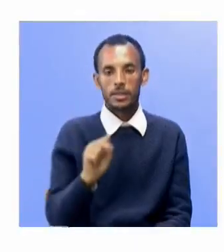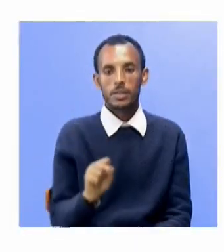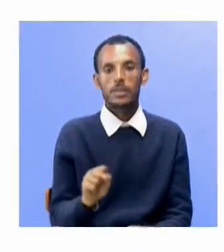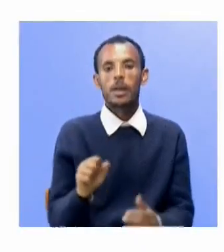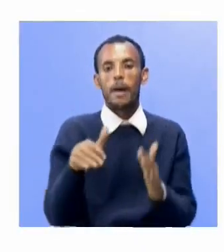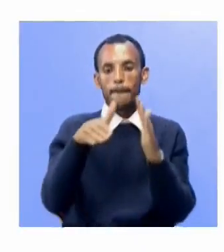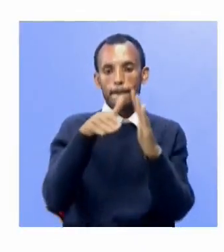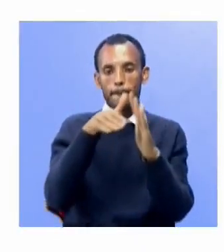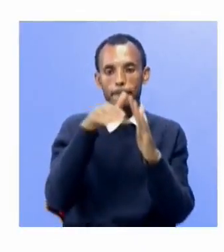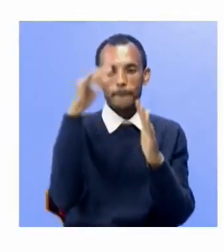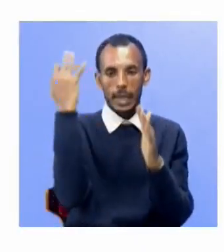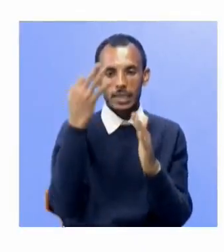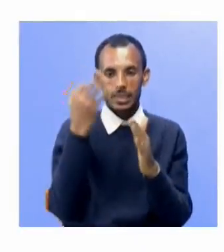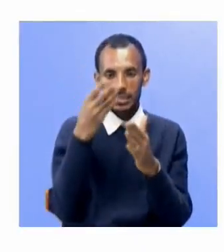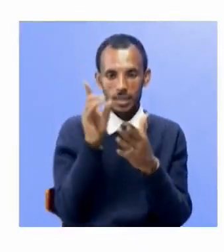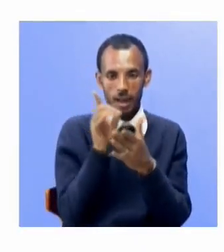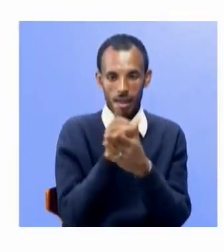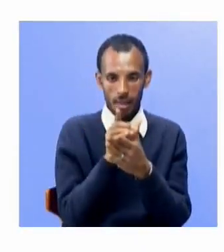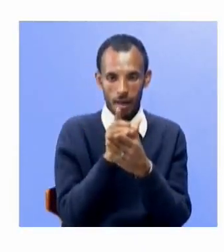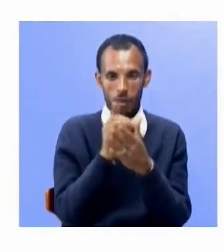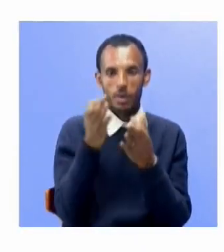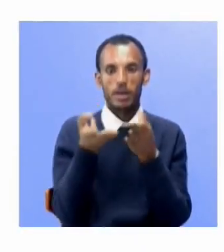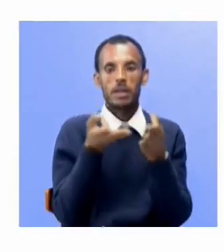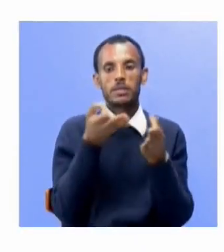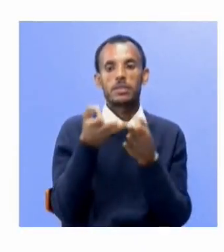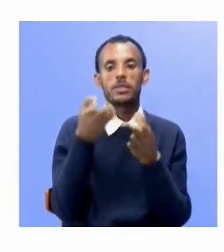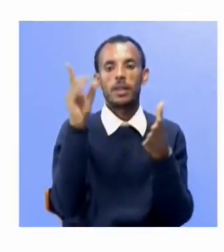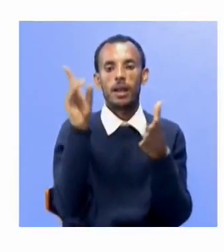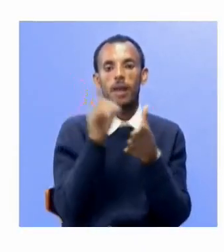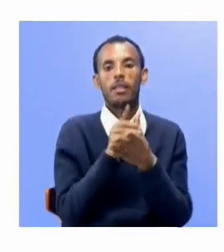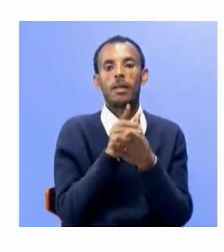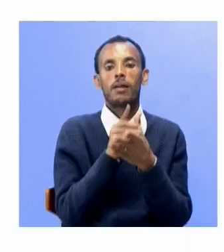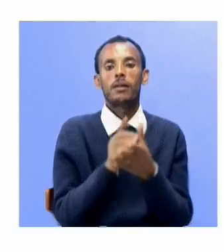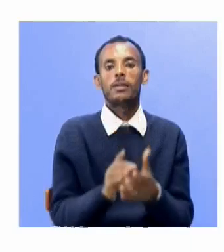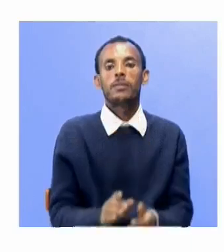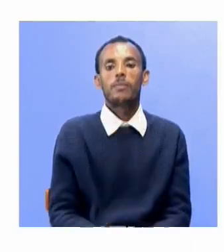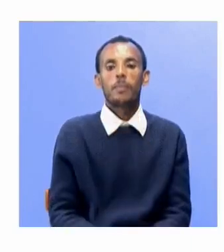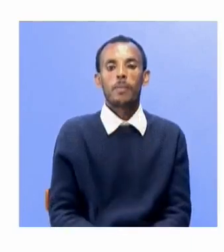the above data, present the